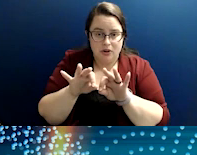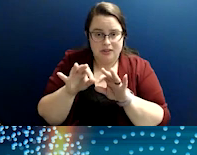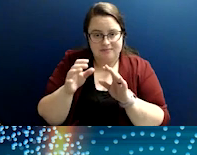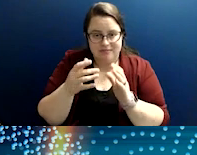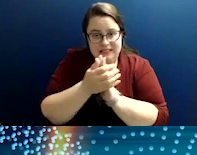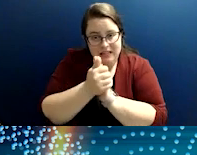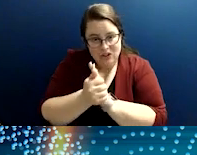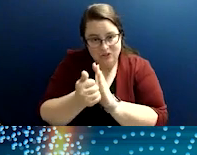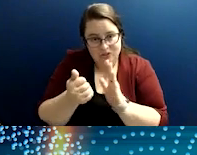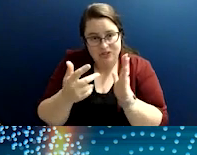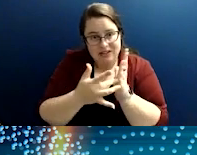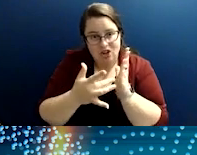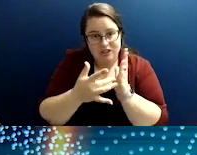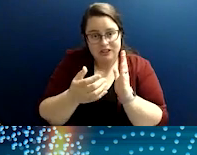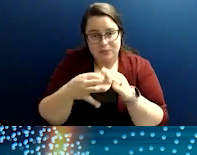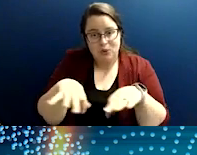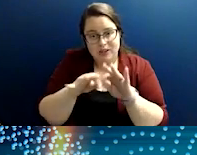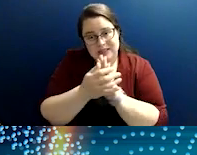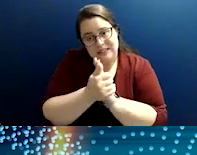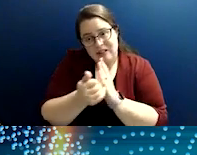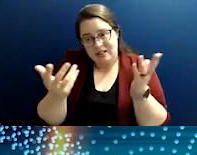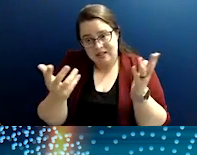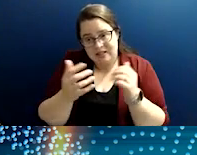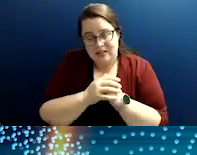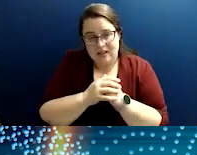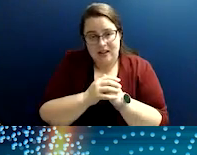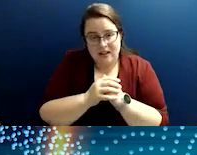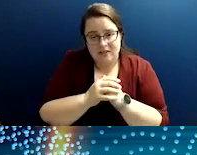is important skills to have. The other,